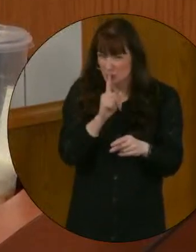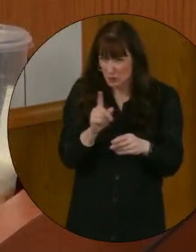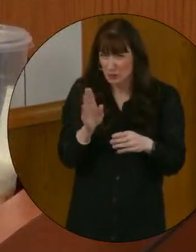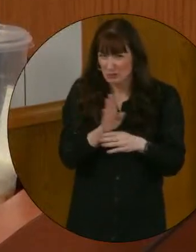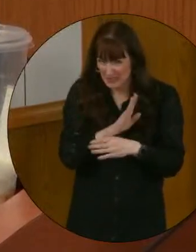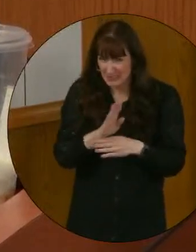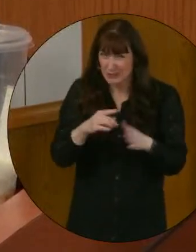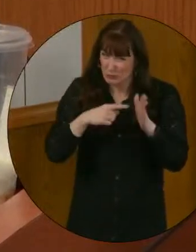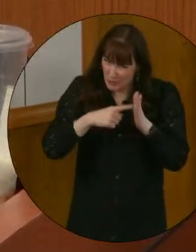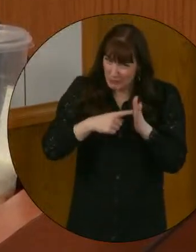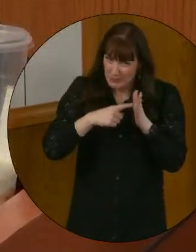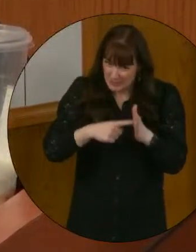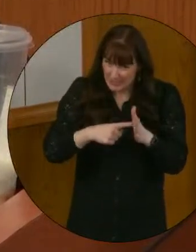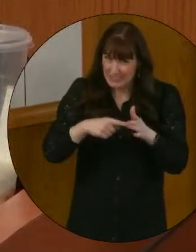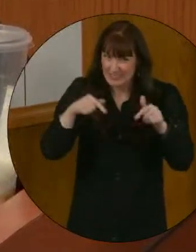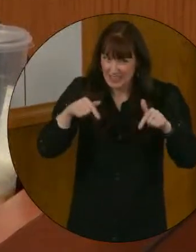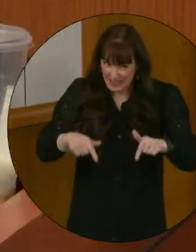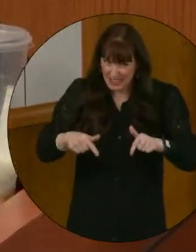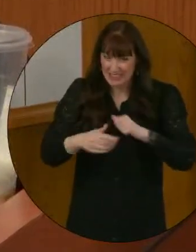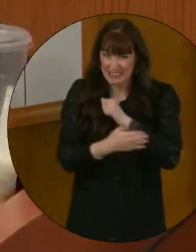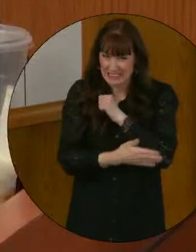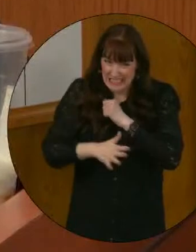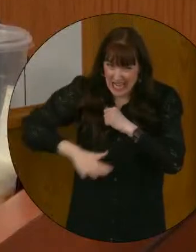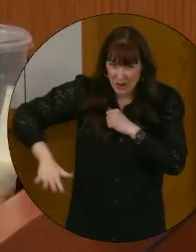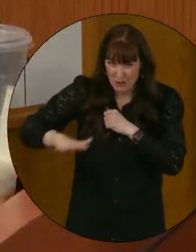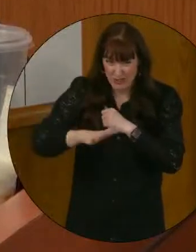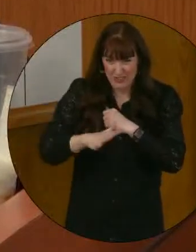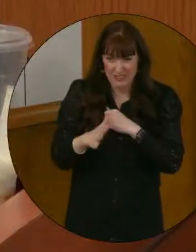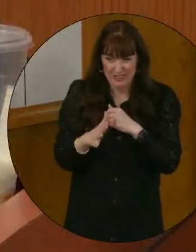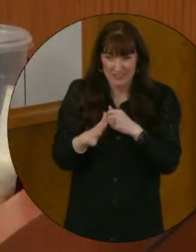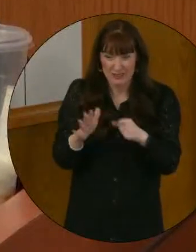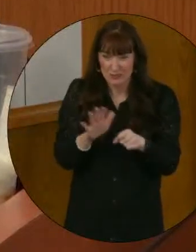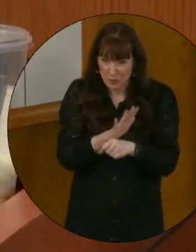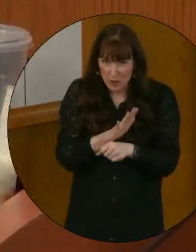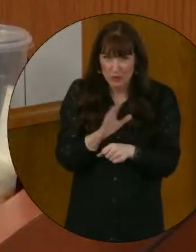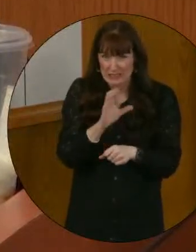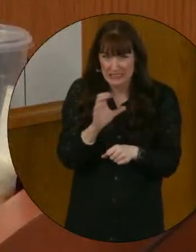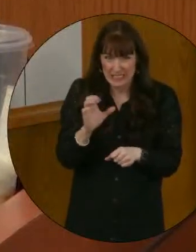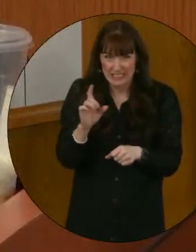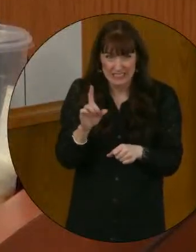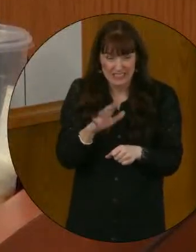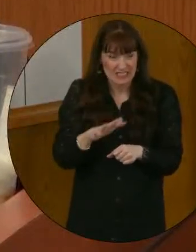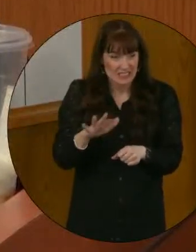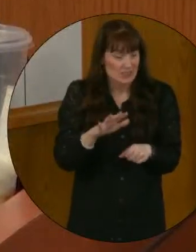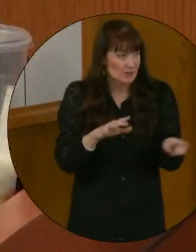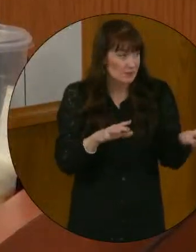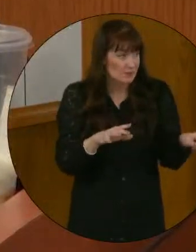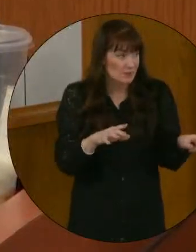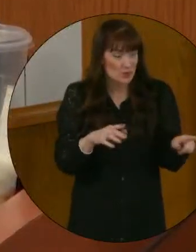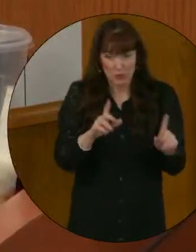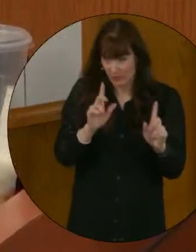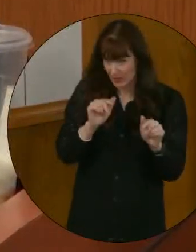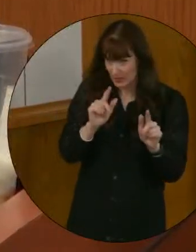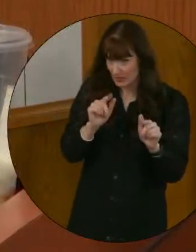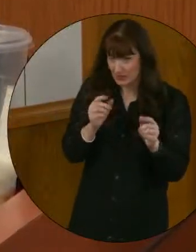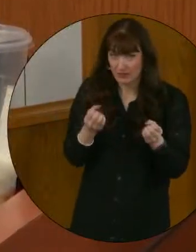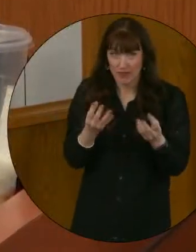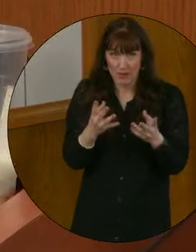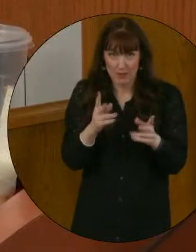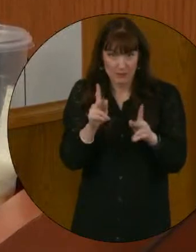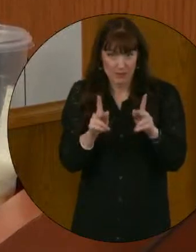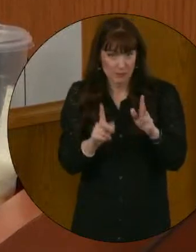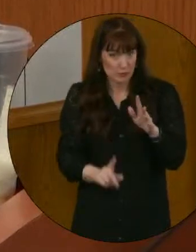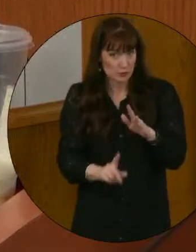Clark County. So I would just like to make that point. But my question was, do you have the attendance of how many people